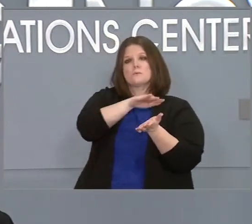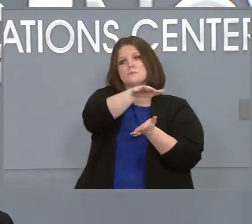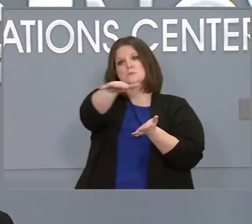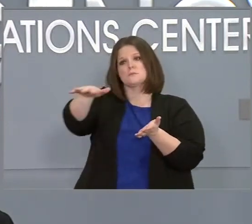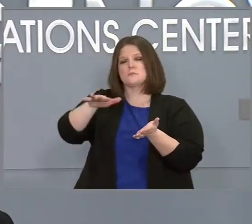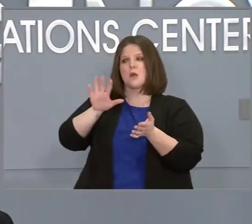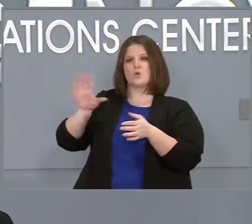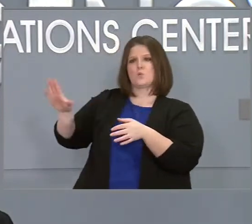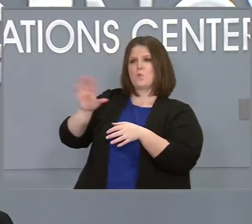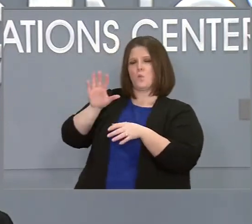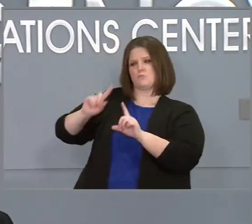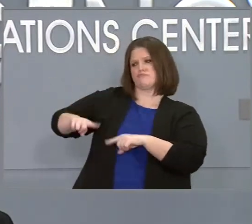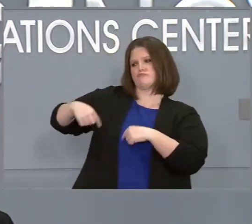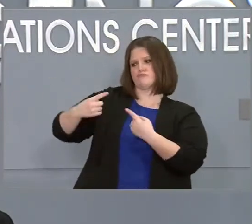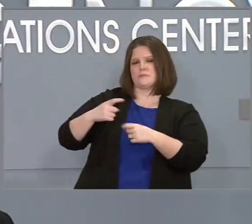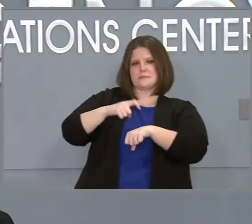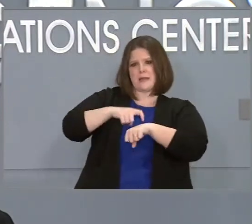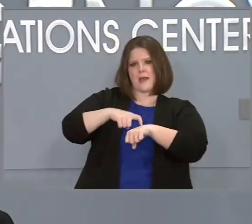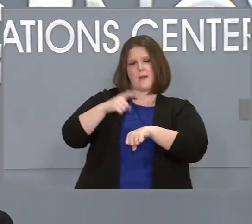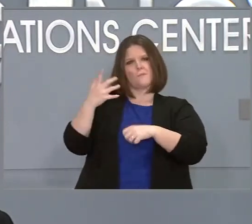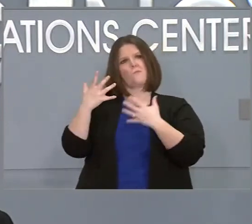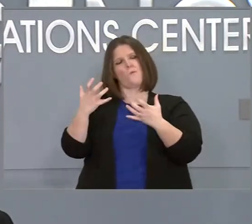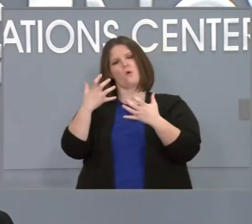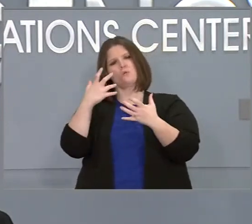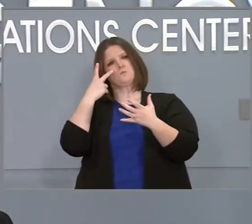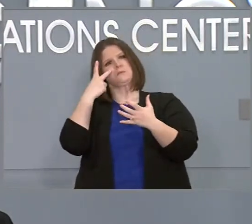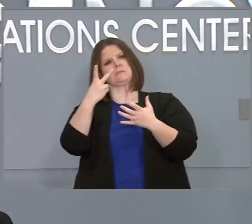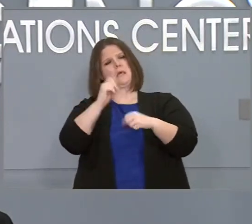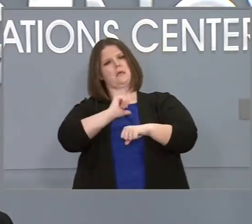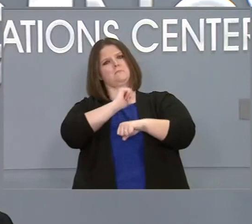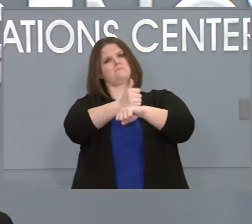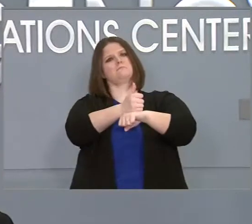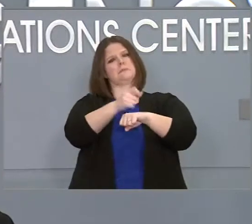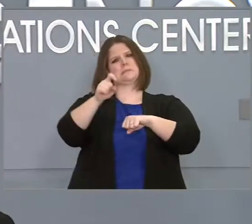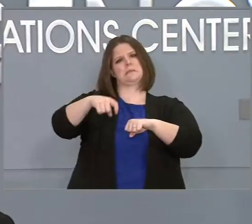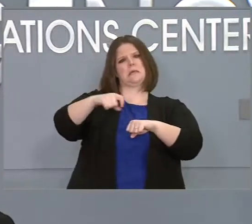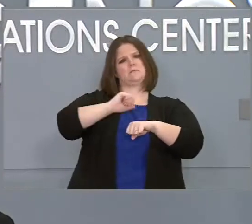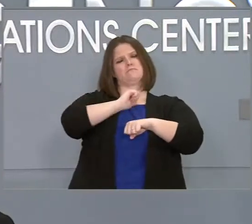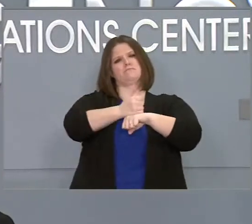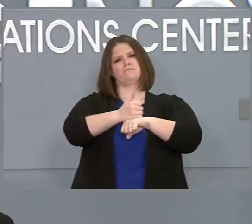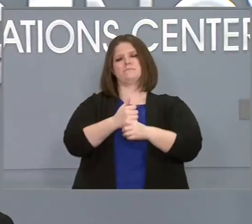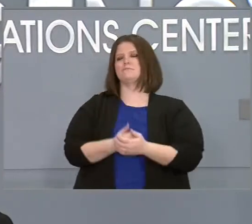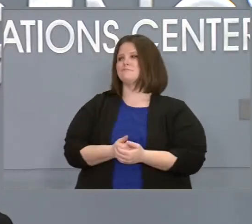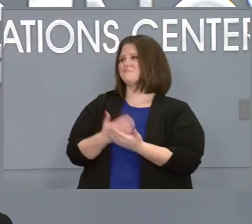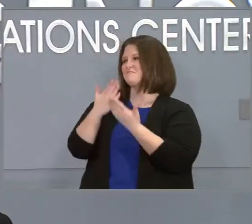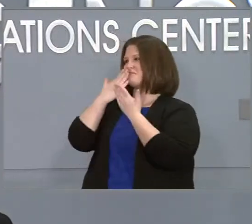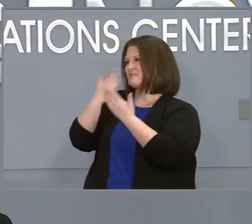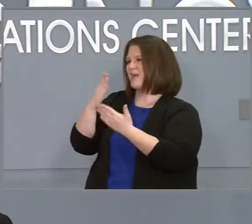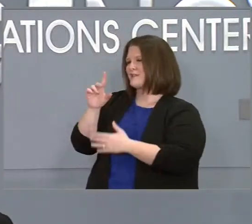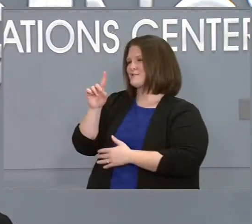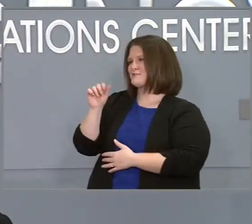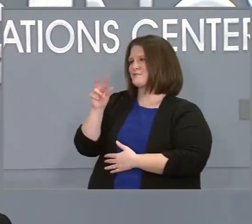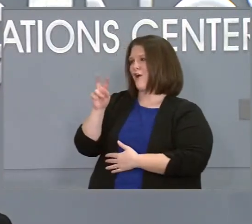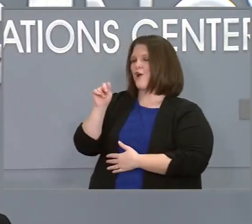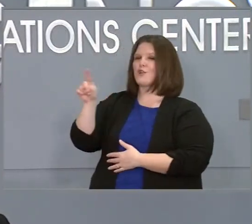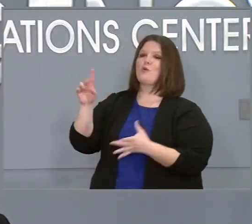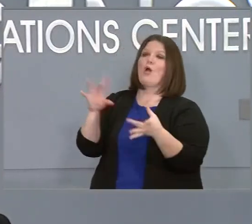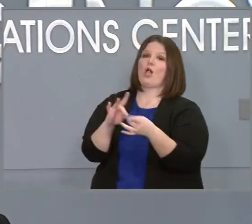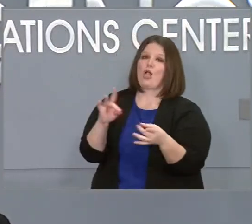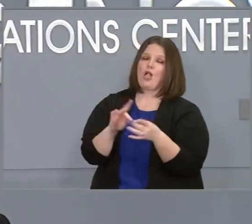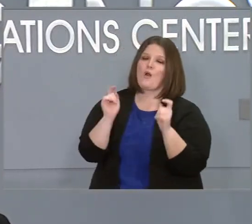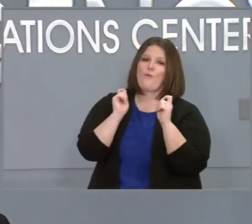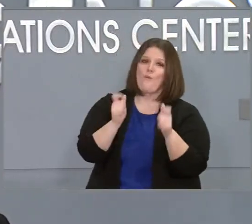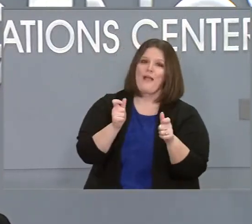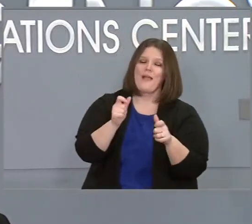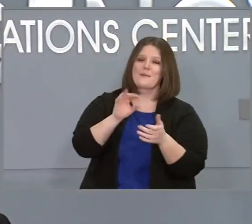your tenure here that you'd like to see going forward that would make a difference? Sure. Well, thanks, Dawn. I don't want to skip over so quickly the Medicaid expansion piece, because I